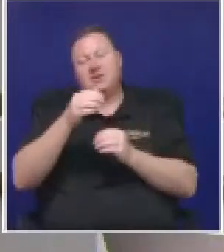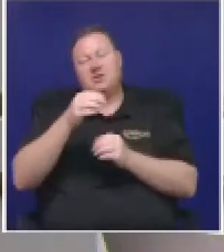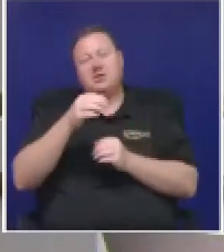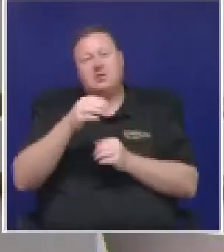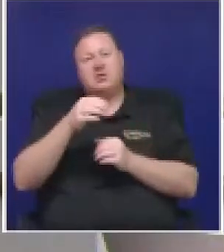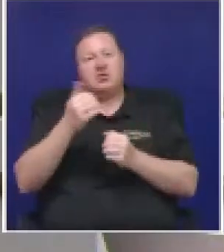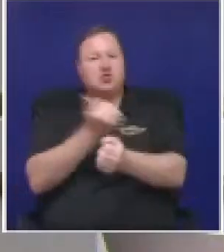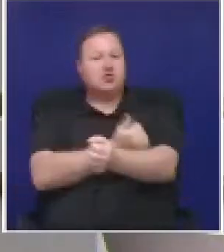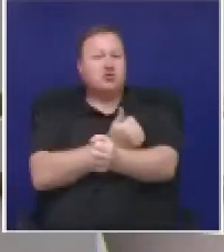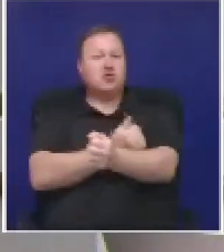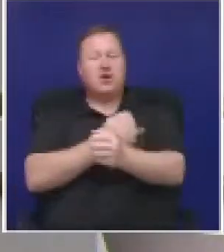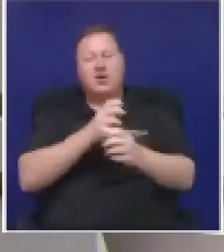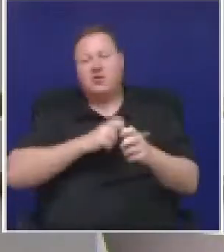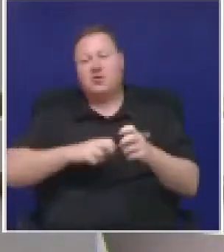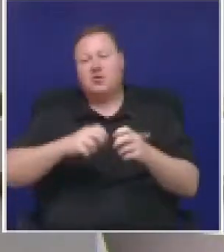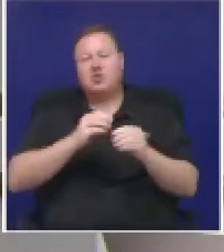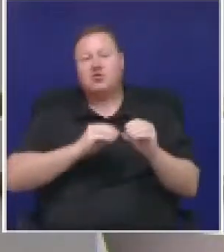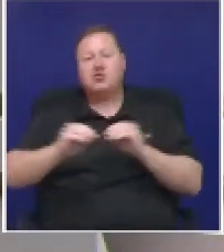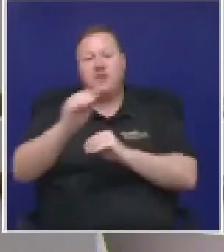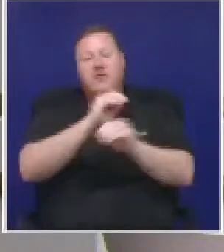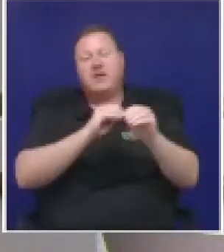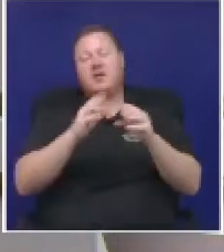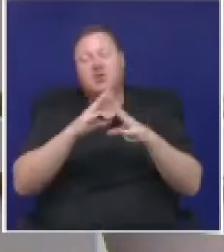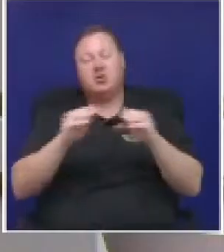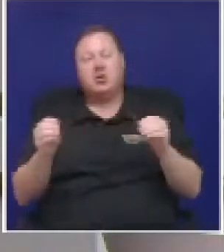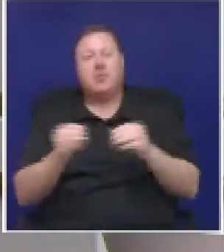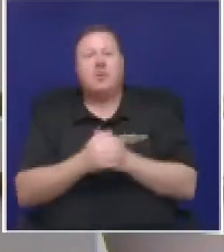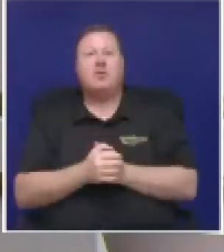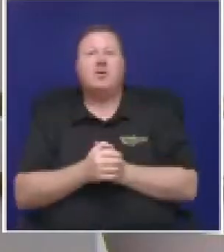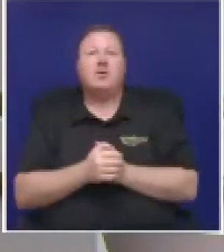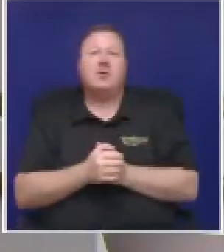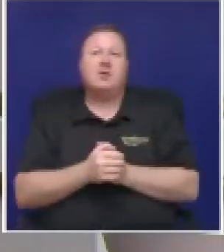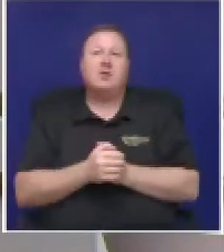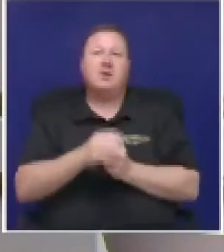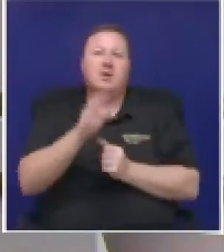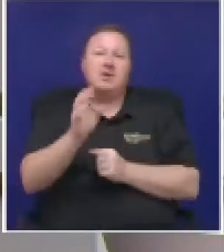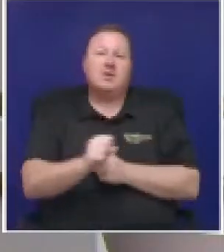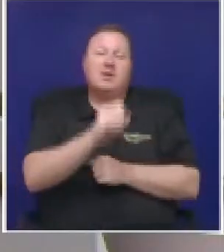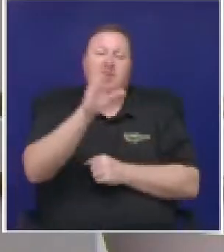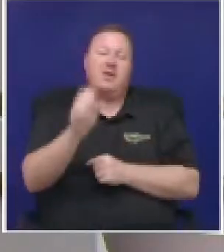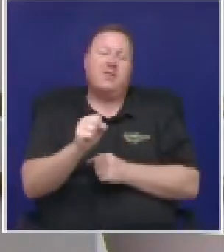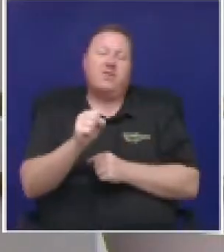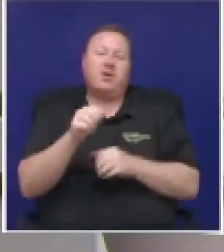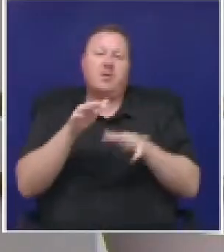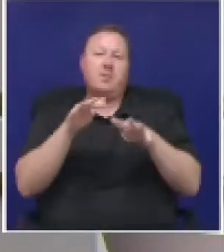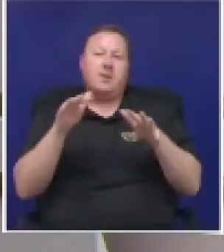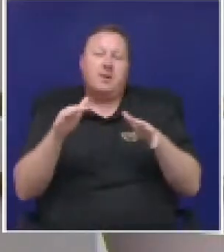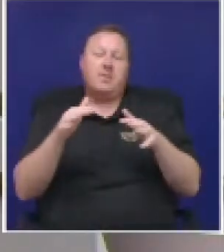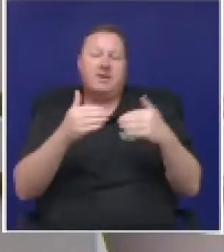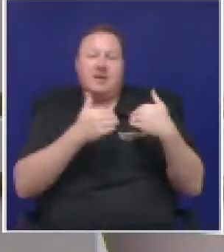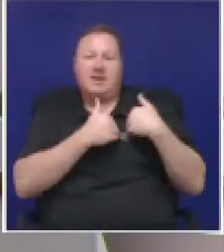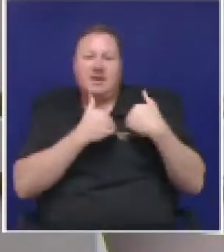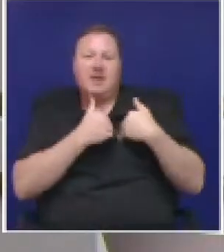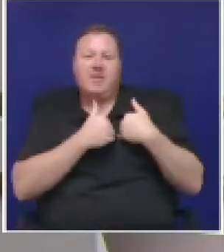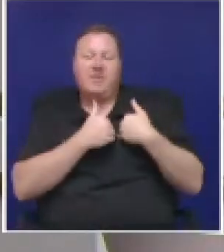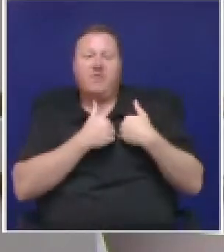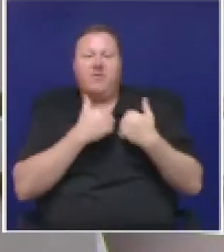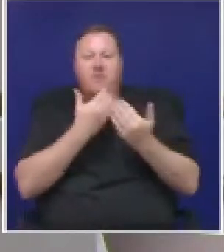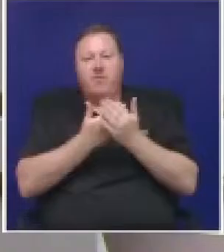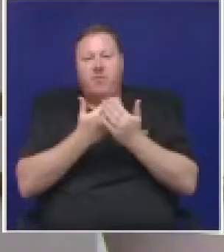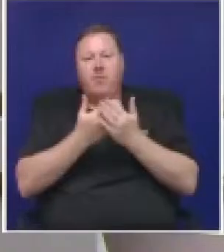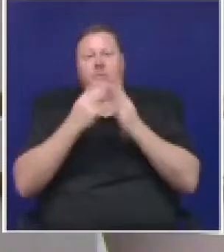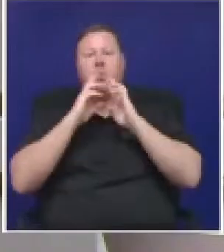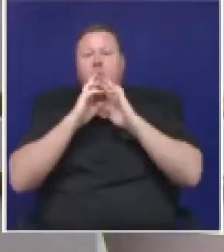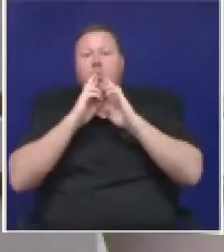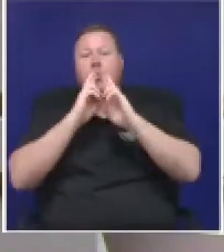our fellow South African citizens feeling really comfortable and safe to report and expose